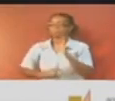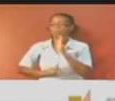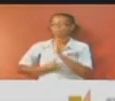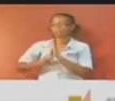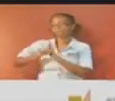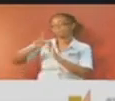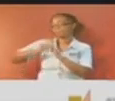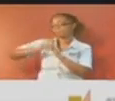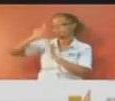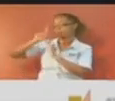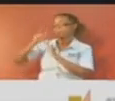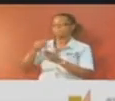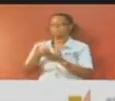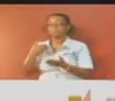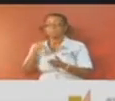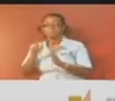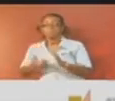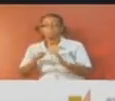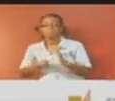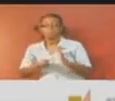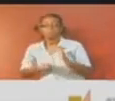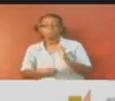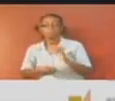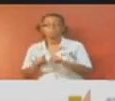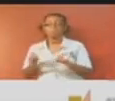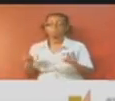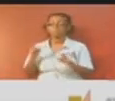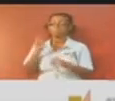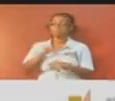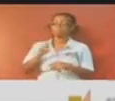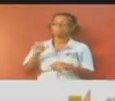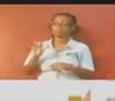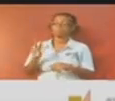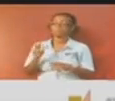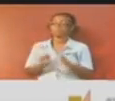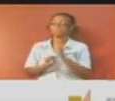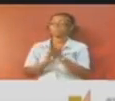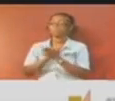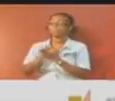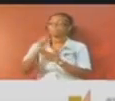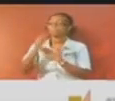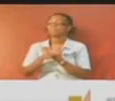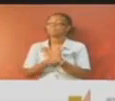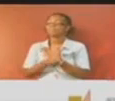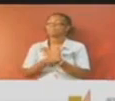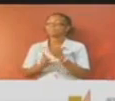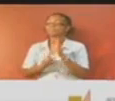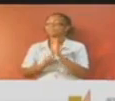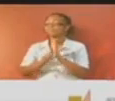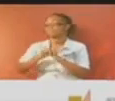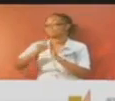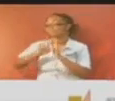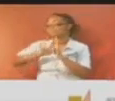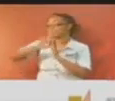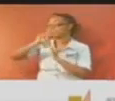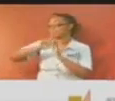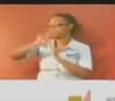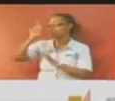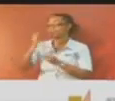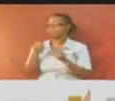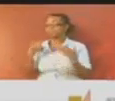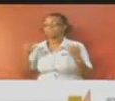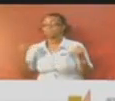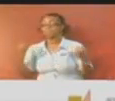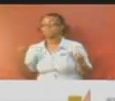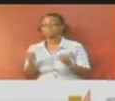numbers. And we began also to warn the population about the risk of the spread of cases. At that point, we were